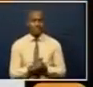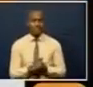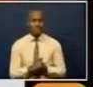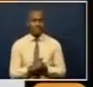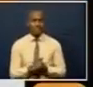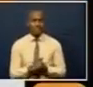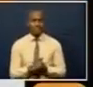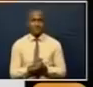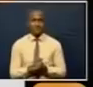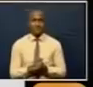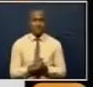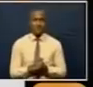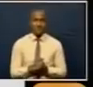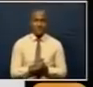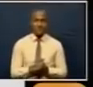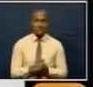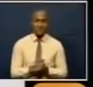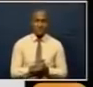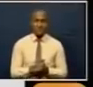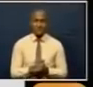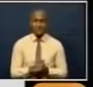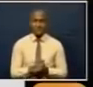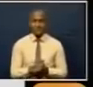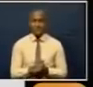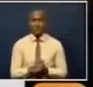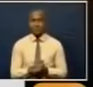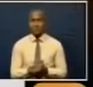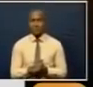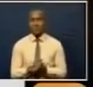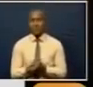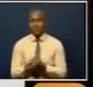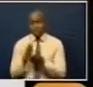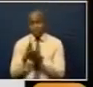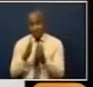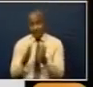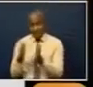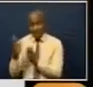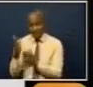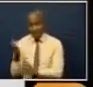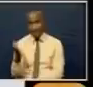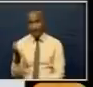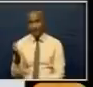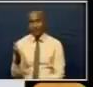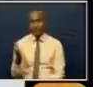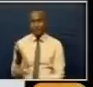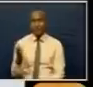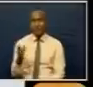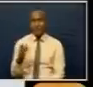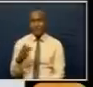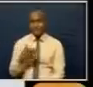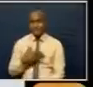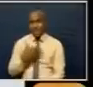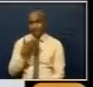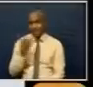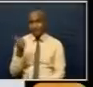Jeff, we don't have a shortage of plans. Yeah. You know, like one of the best plans that we